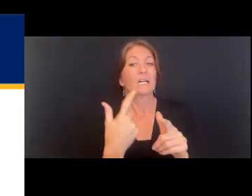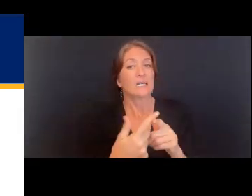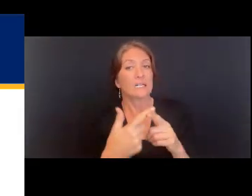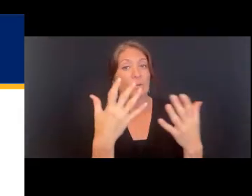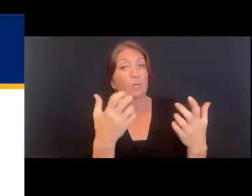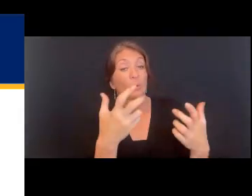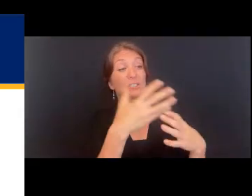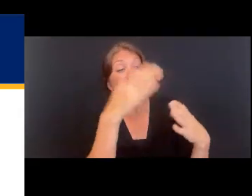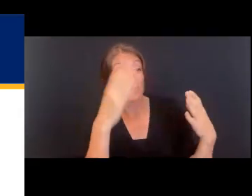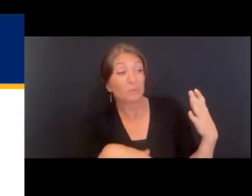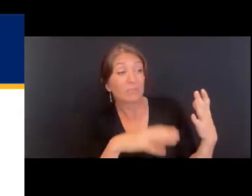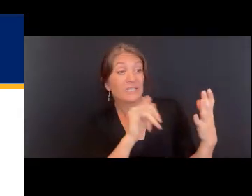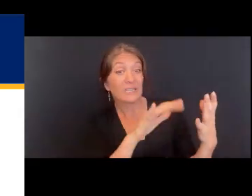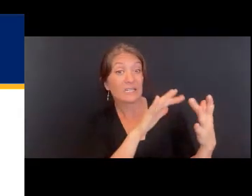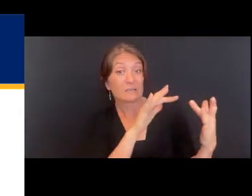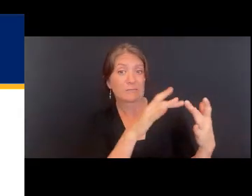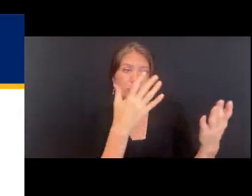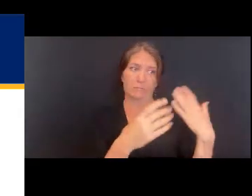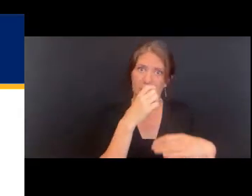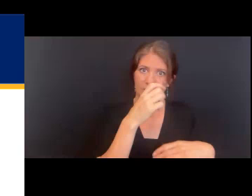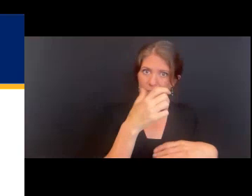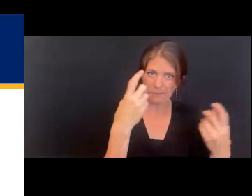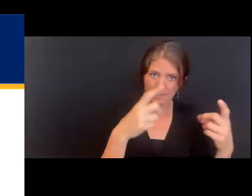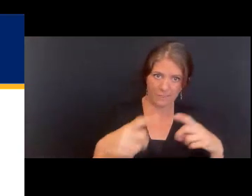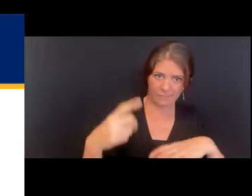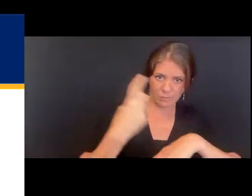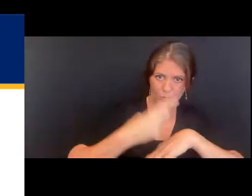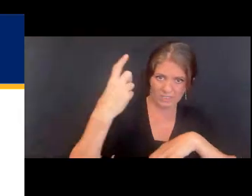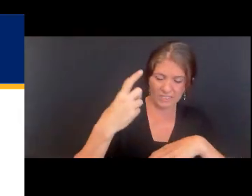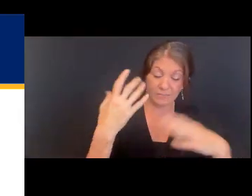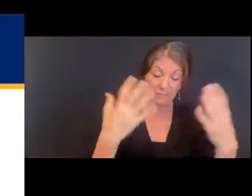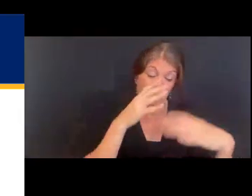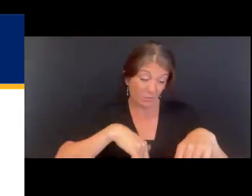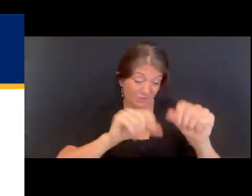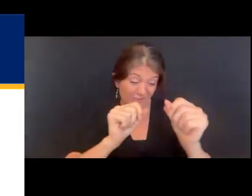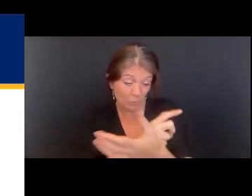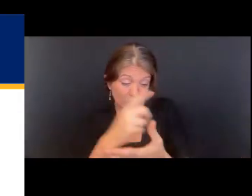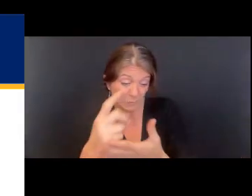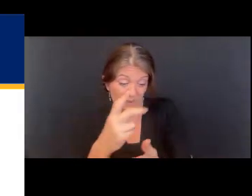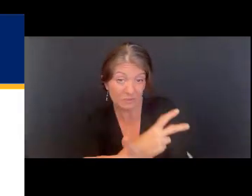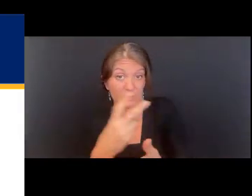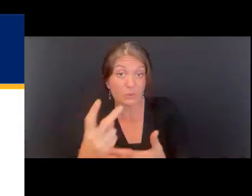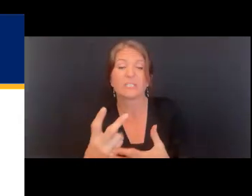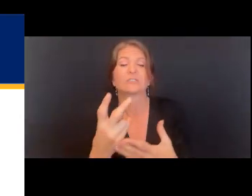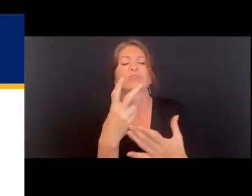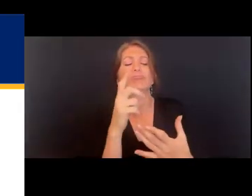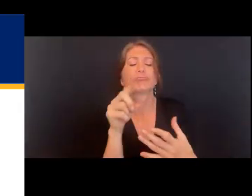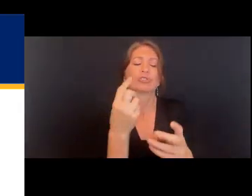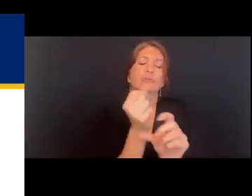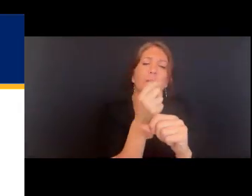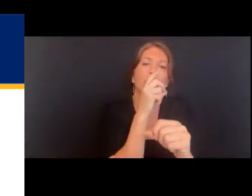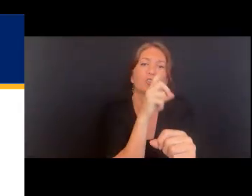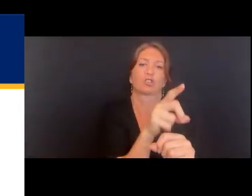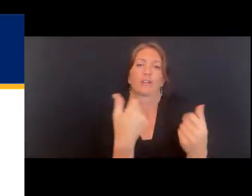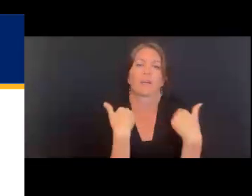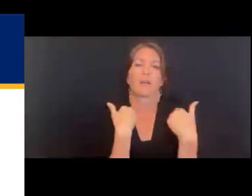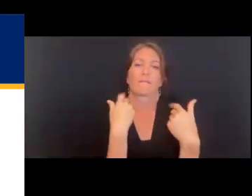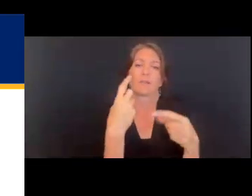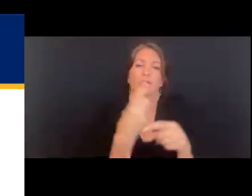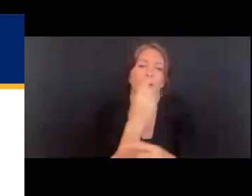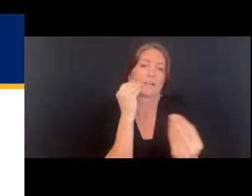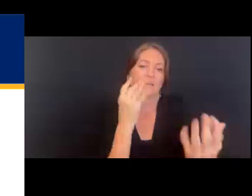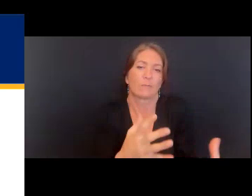one day. It may take a week or two just to make sure that they receive the right information and the right services. Next